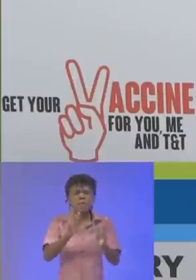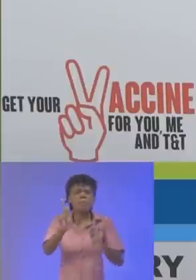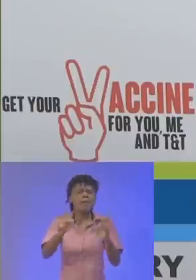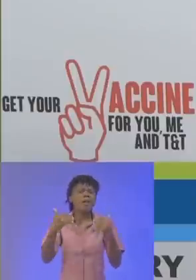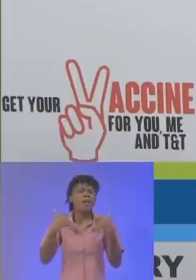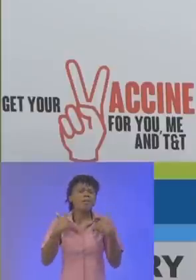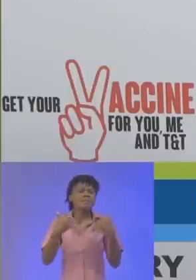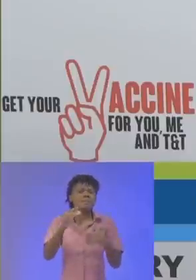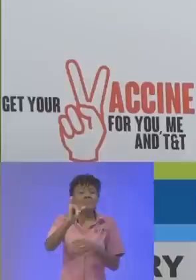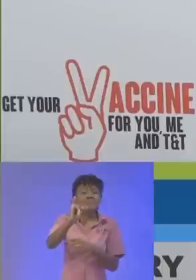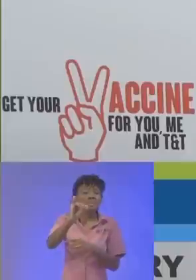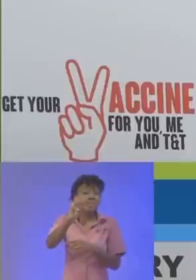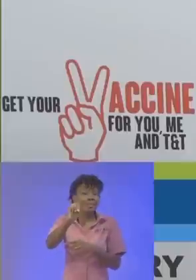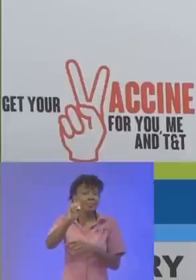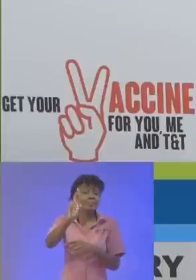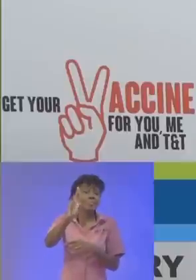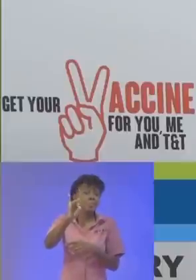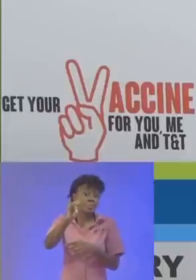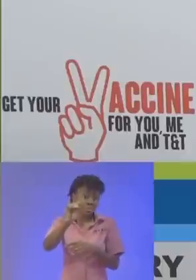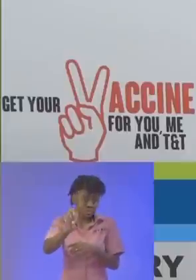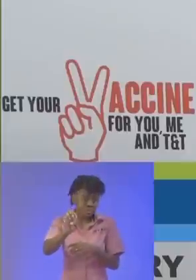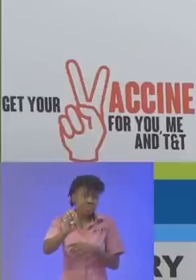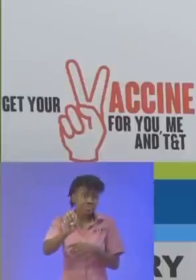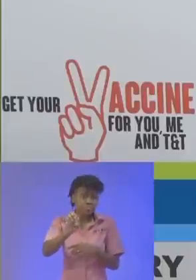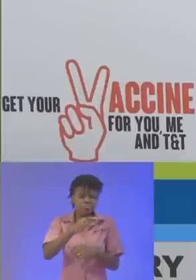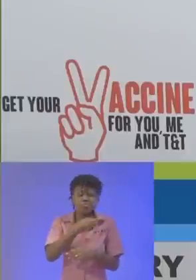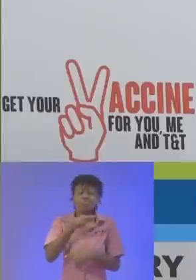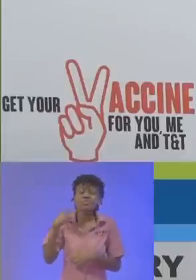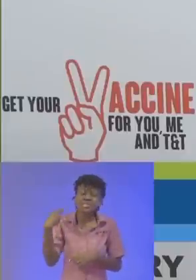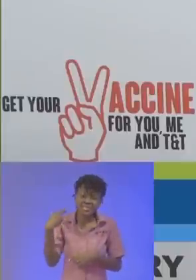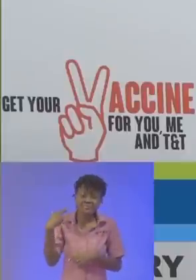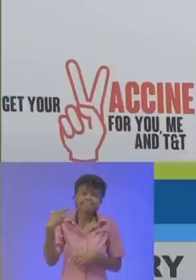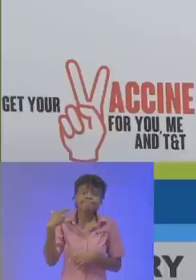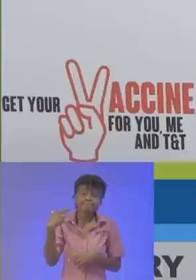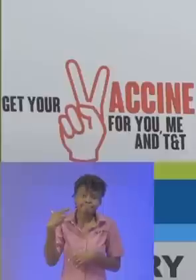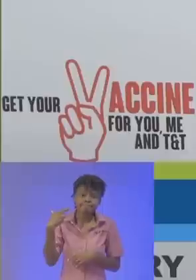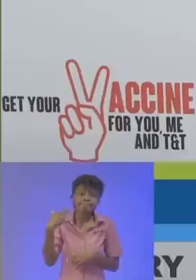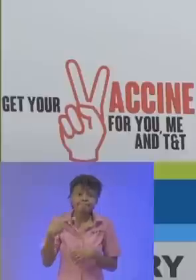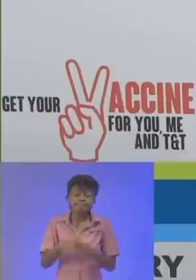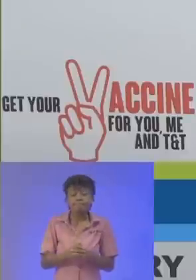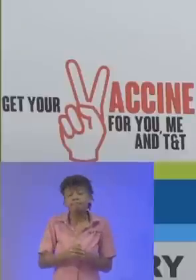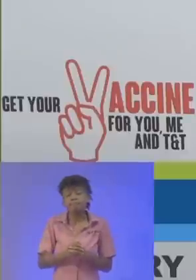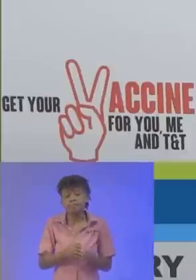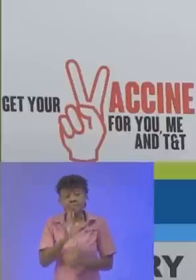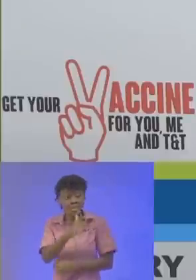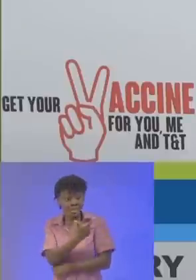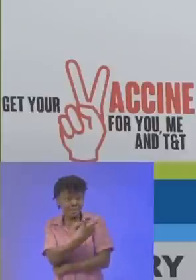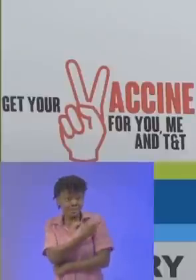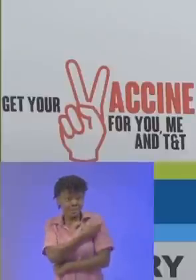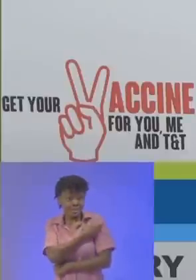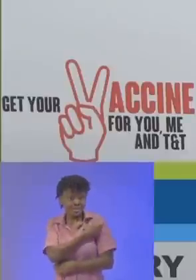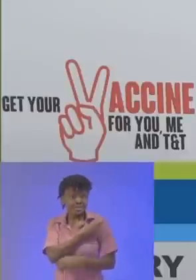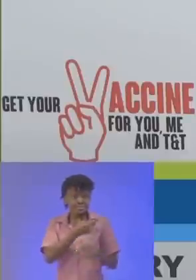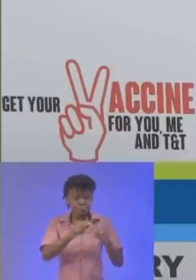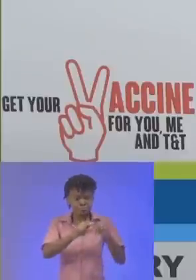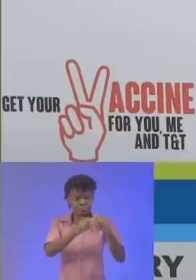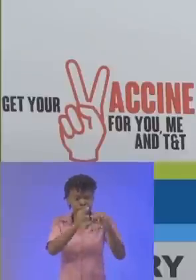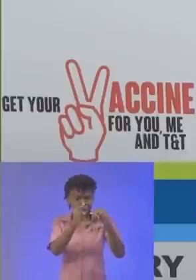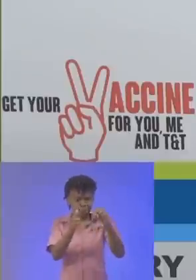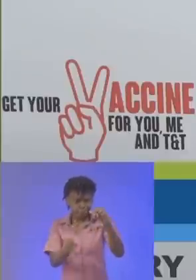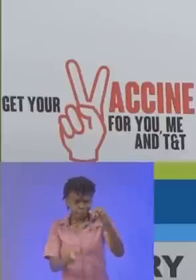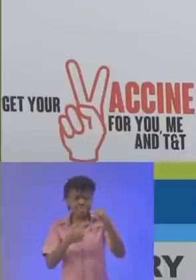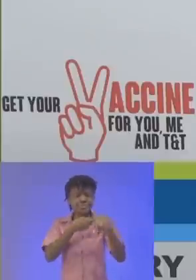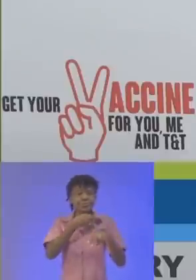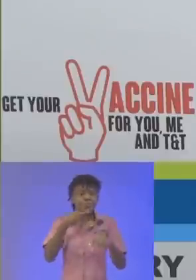you requiring hospital treatment, especially in an ICU and an HDU setting. The